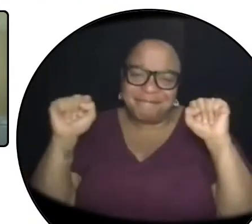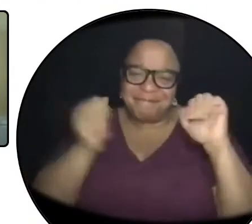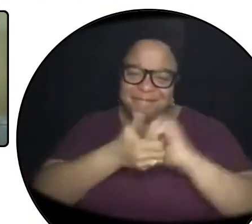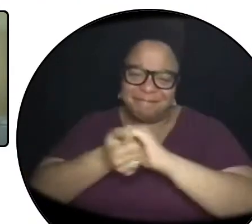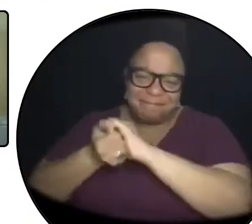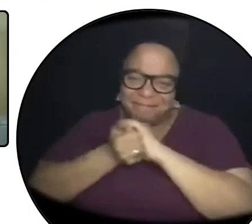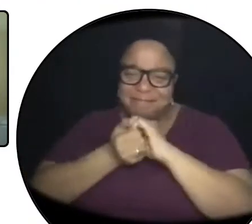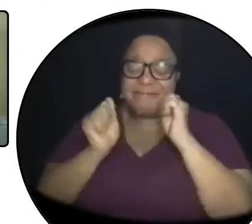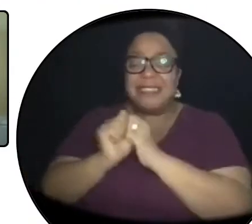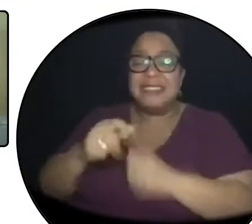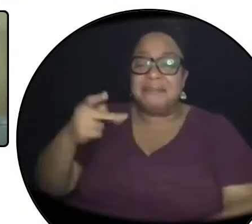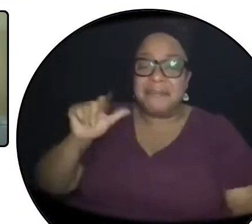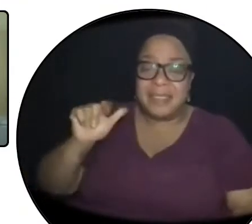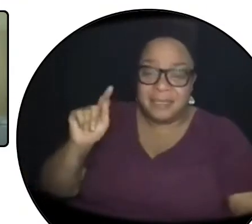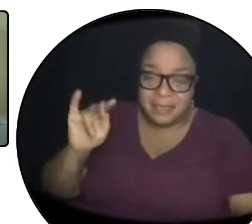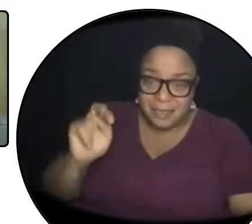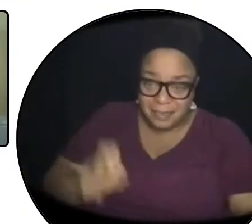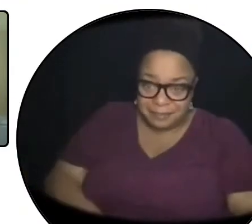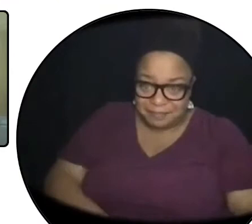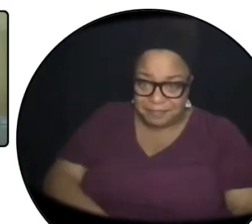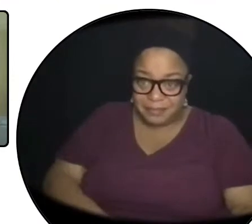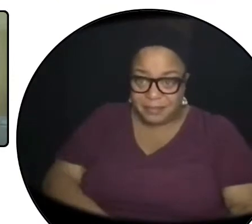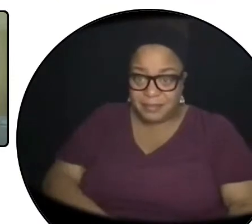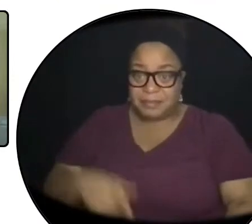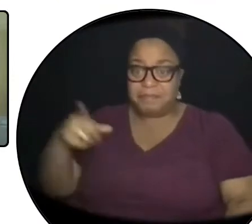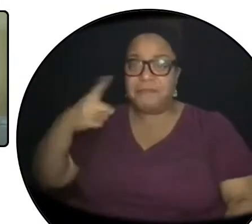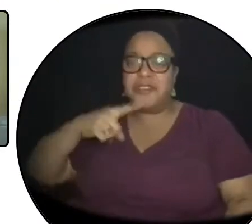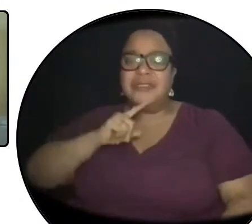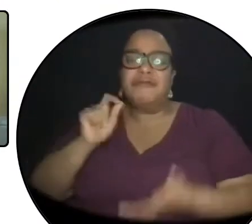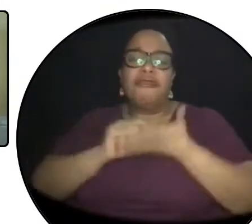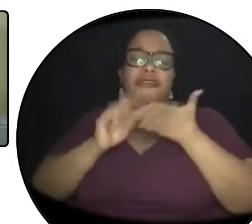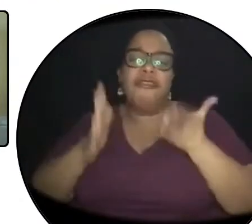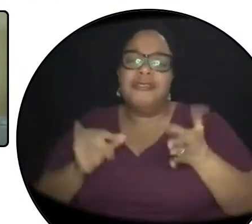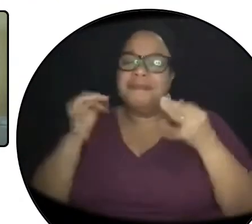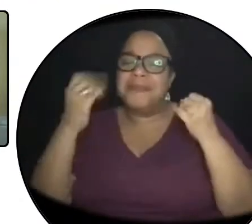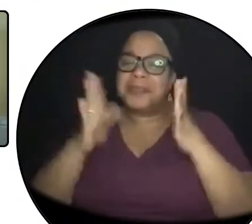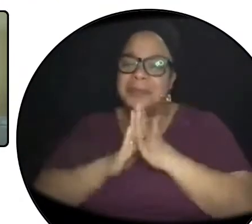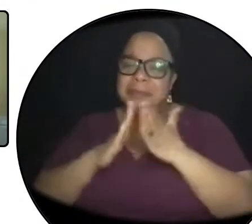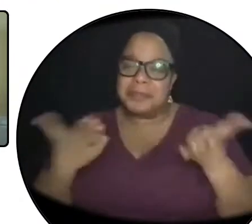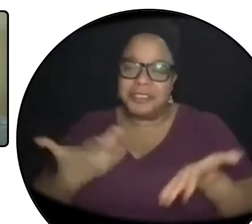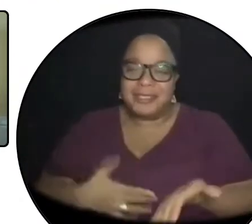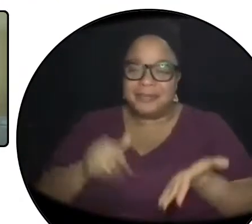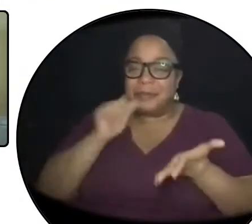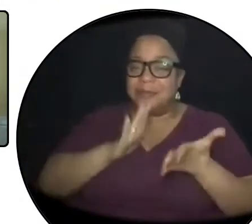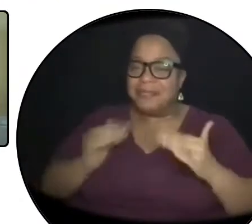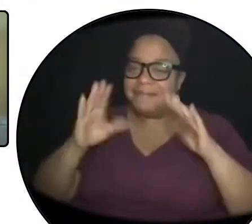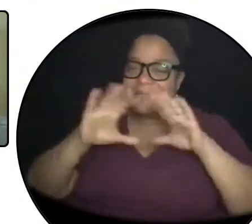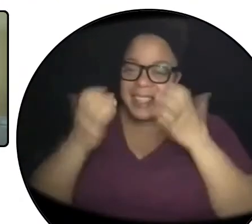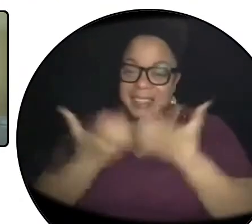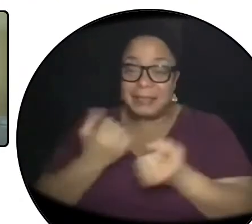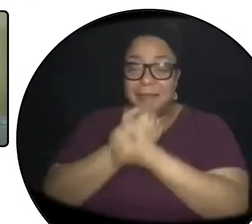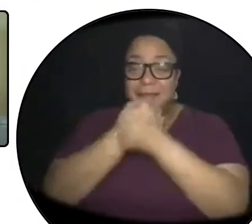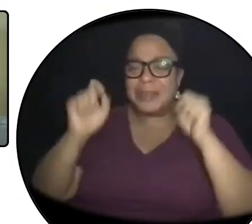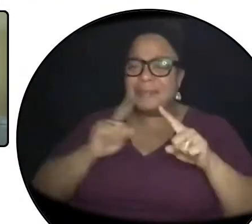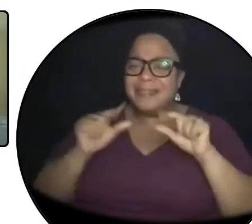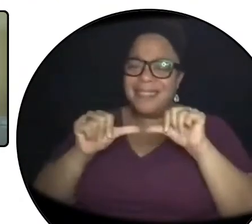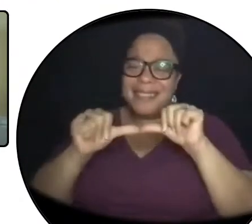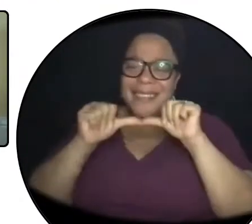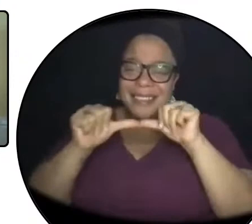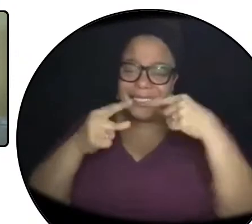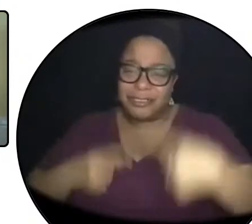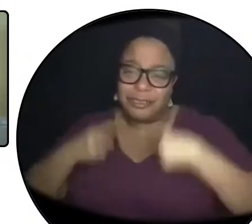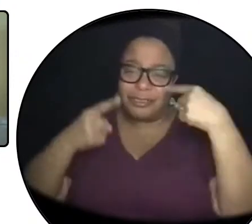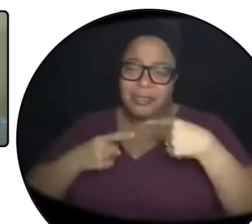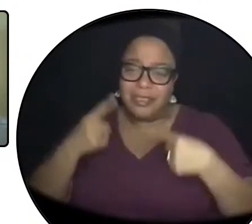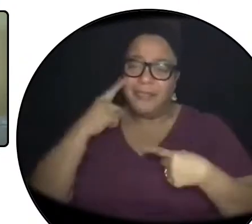we'll go in the order that we talked about and give everybody a chance to sort of talk about themselves, their work.